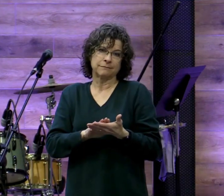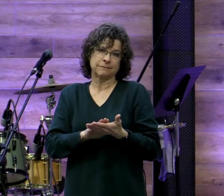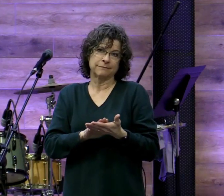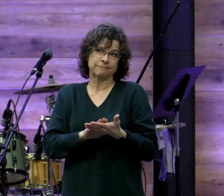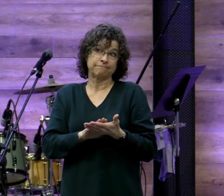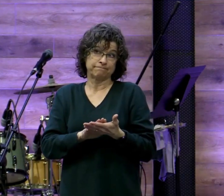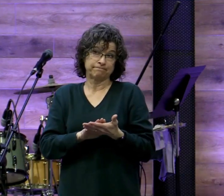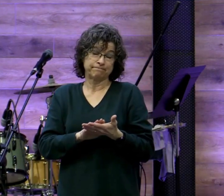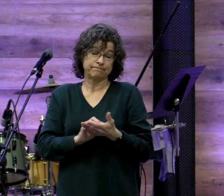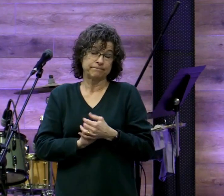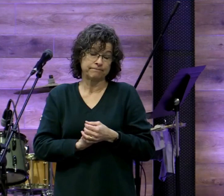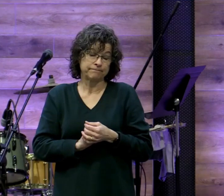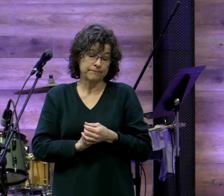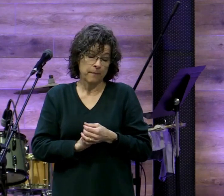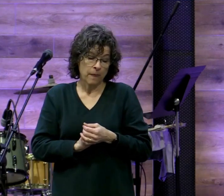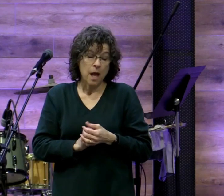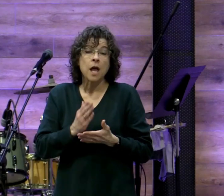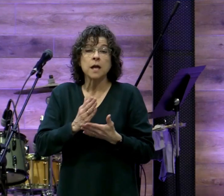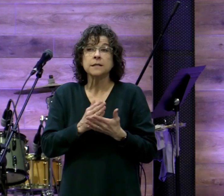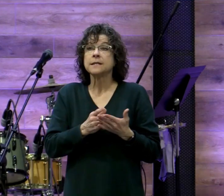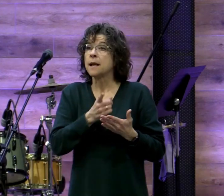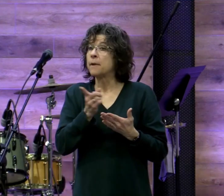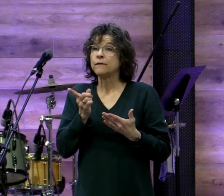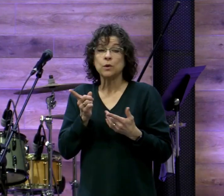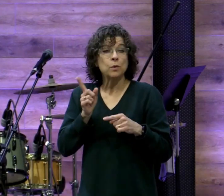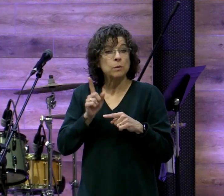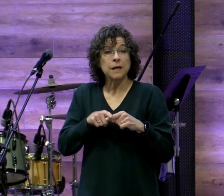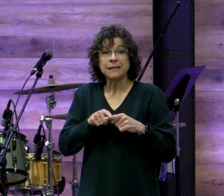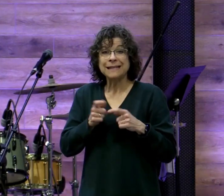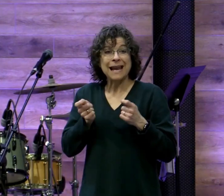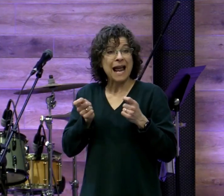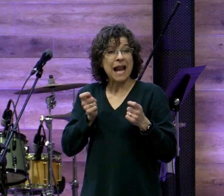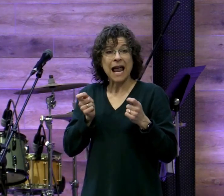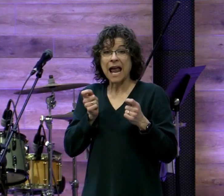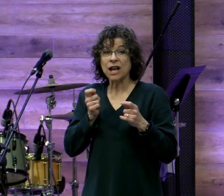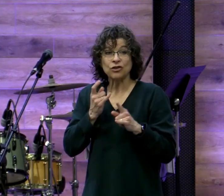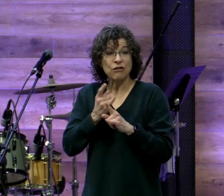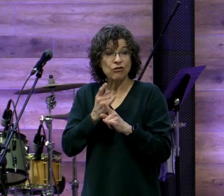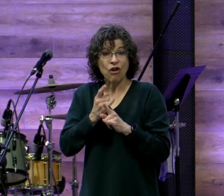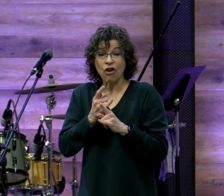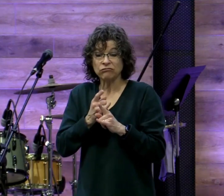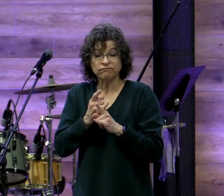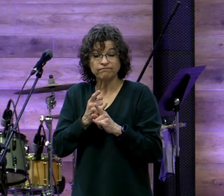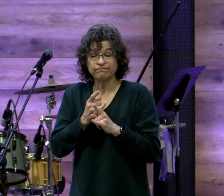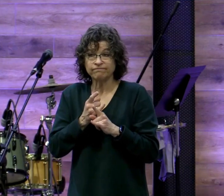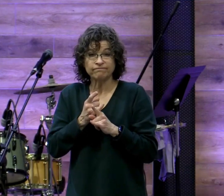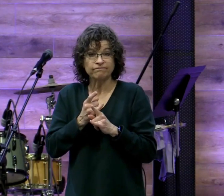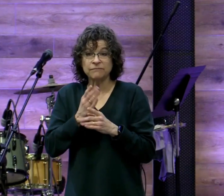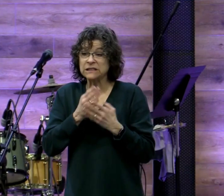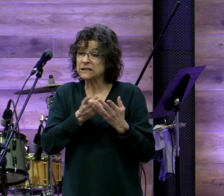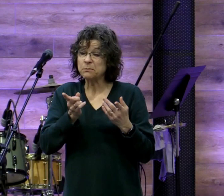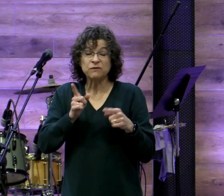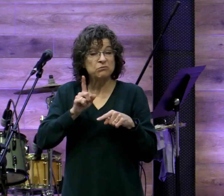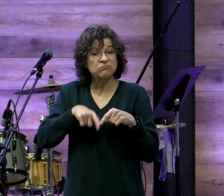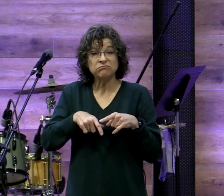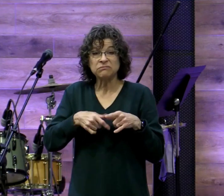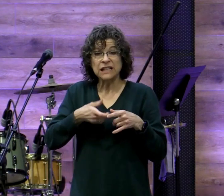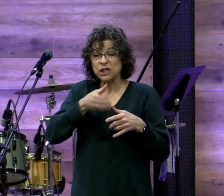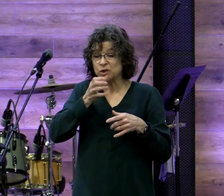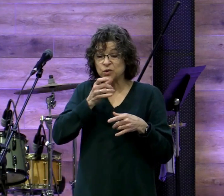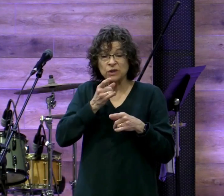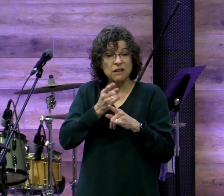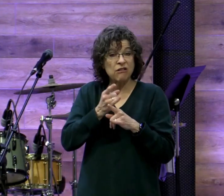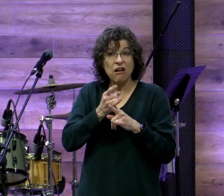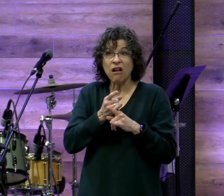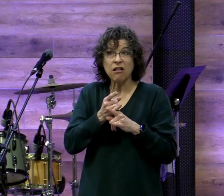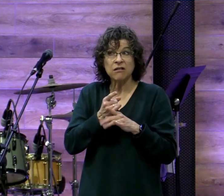Some of you in this room can't handle alcohol responsibly. And if that's you, then you